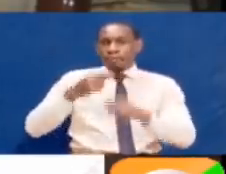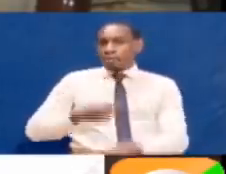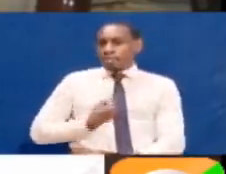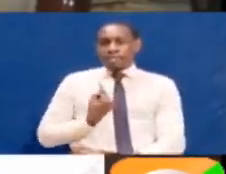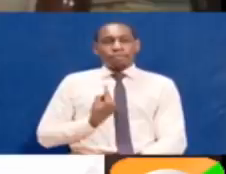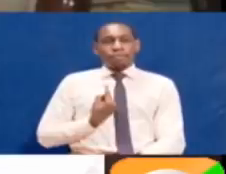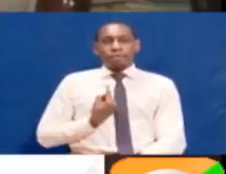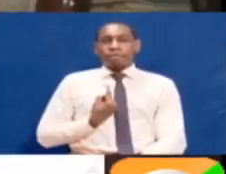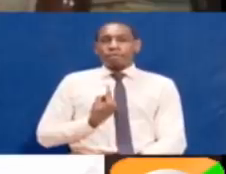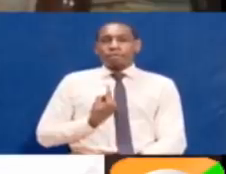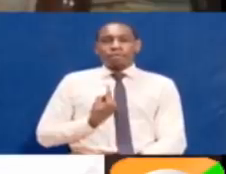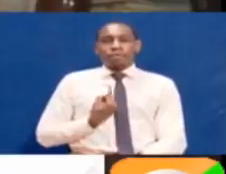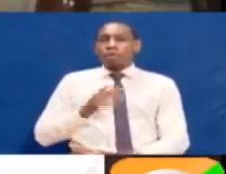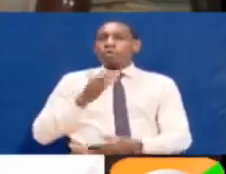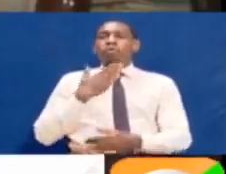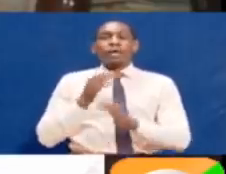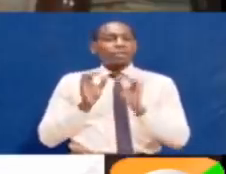myself.